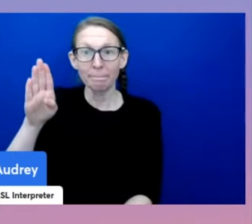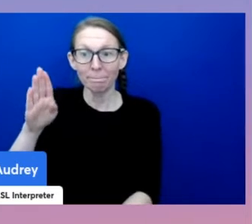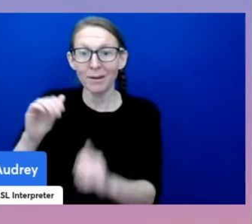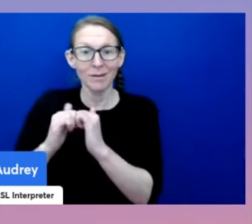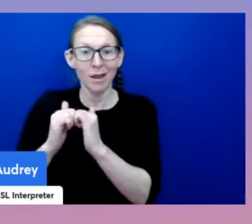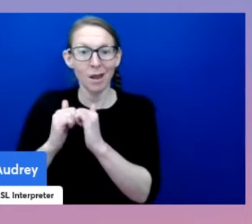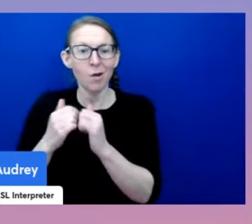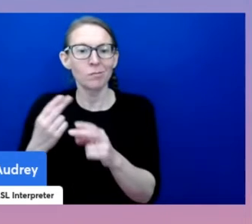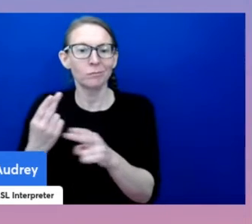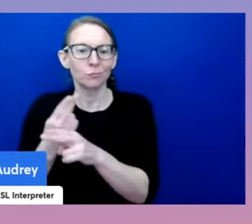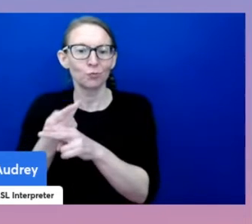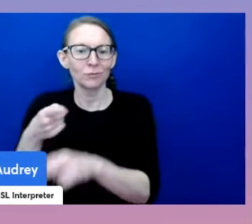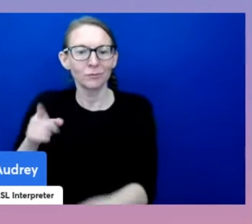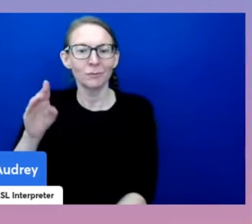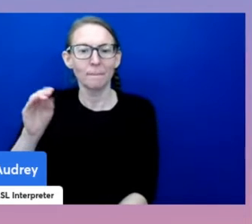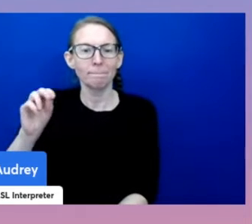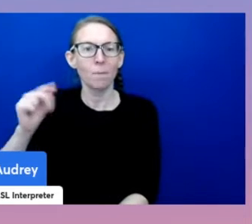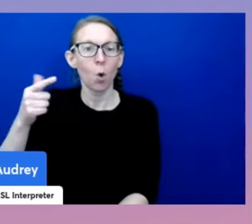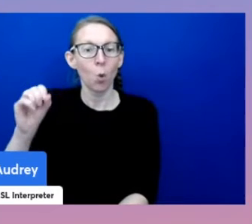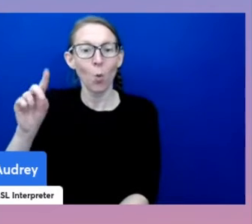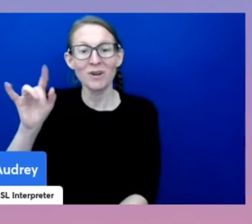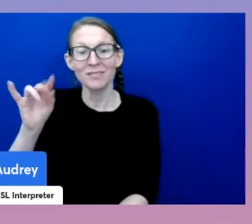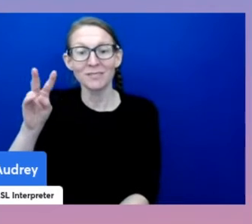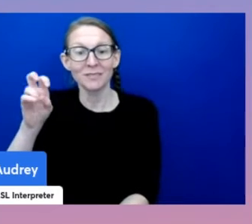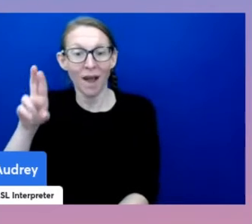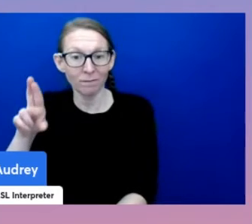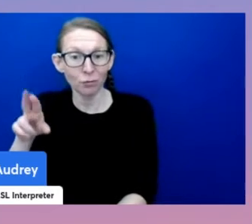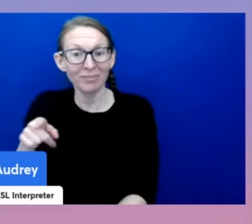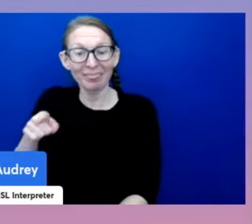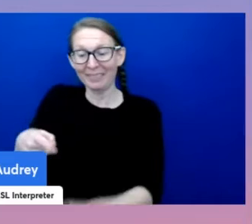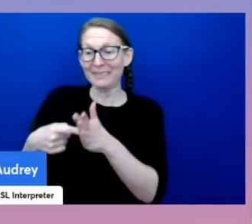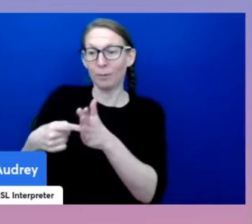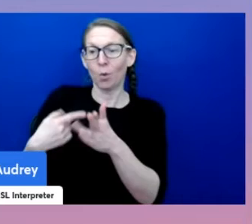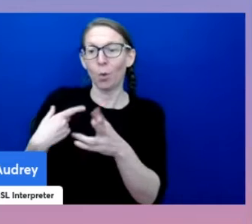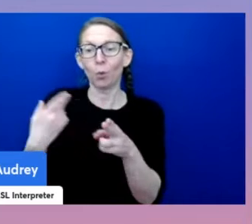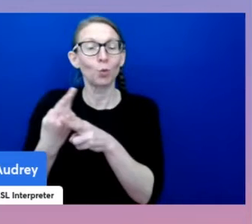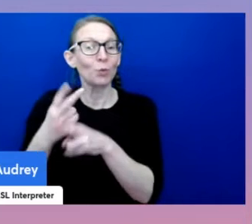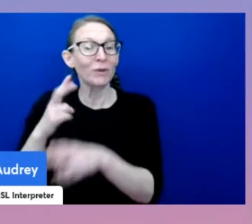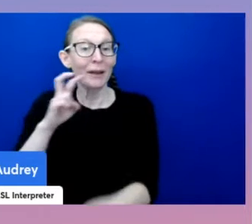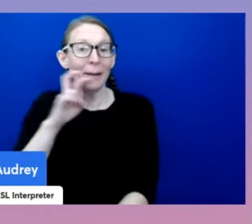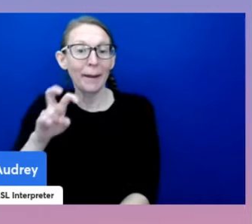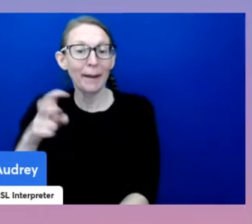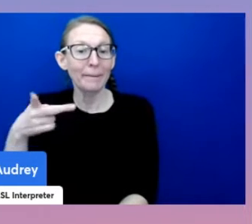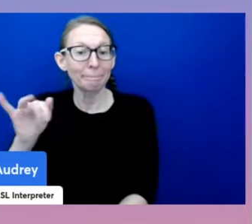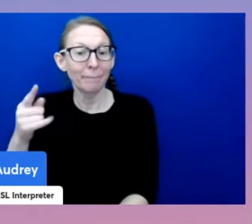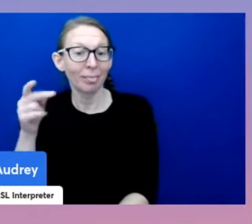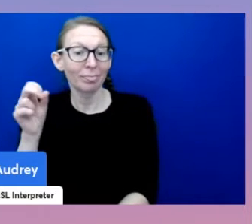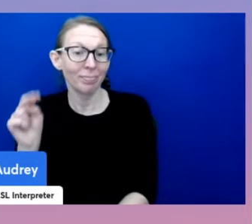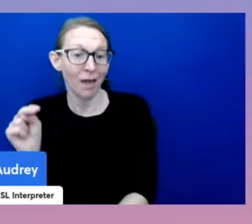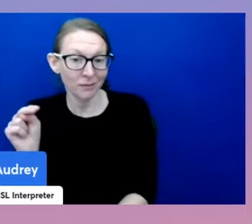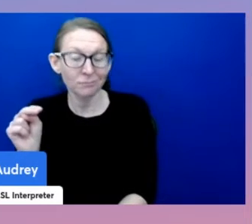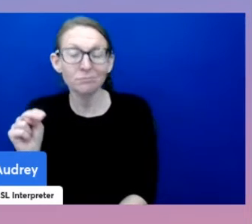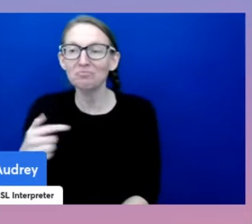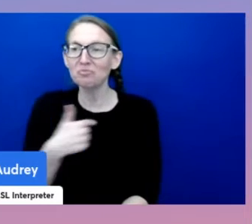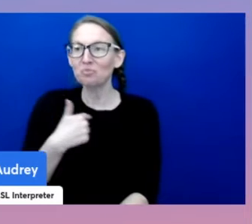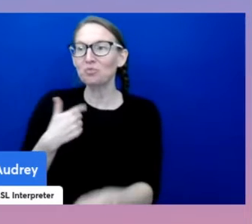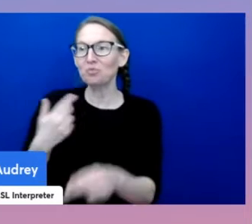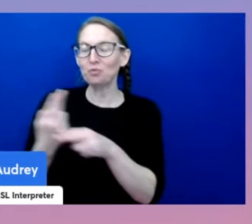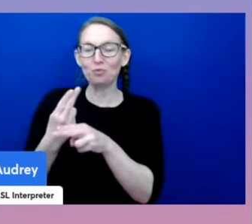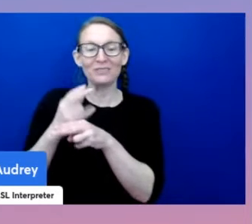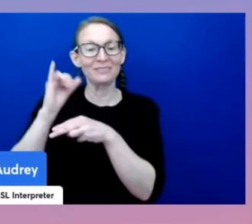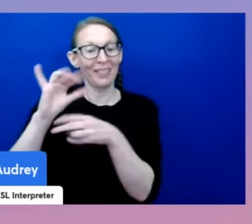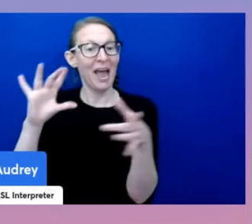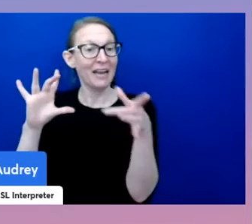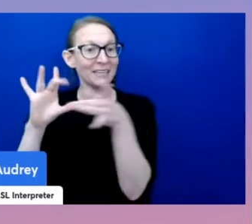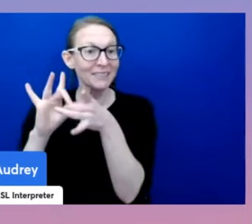driver. In this demo, we use the Python. So we use the Python is try to